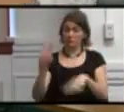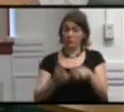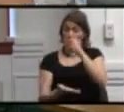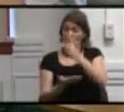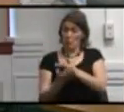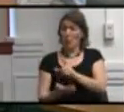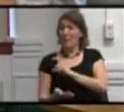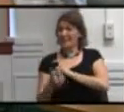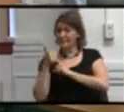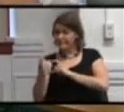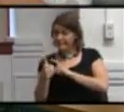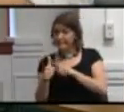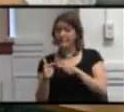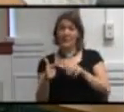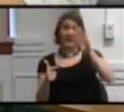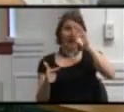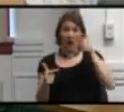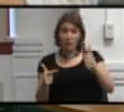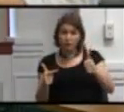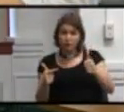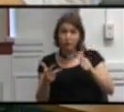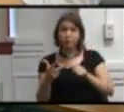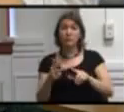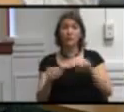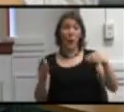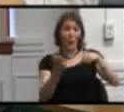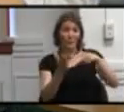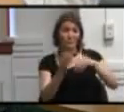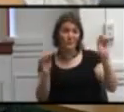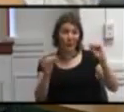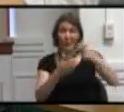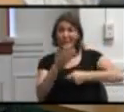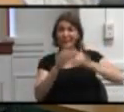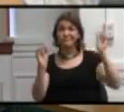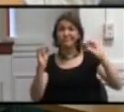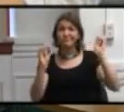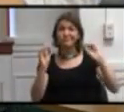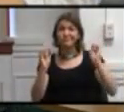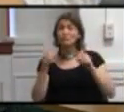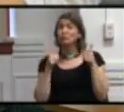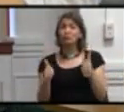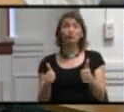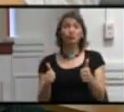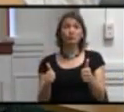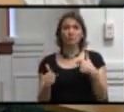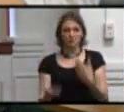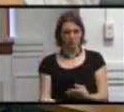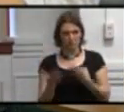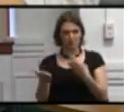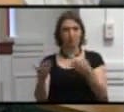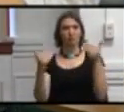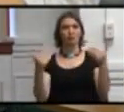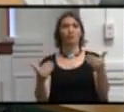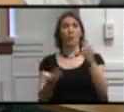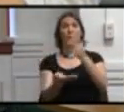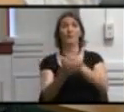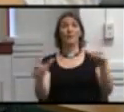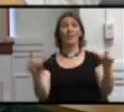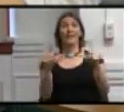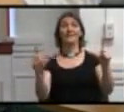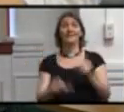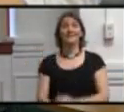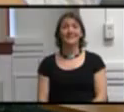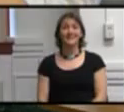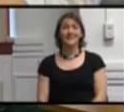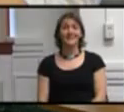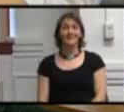police and fire departments. There are no back taxes owed or fees owed to the town, and so we fully recommend approving the license.